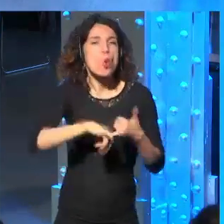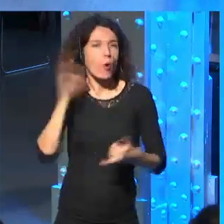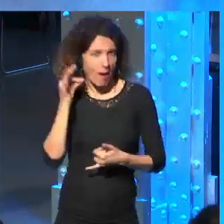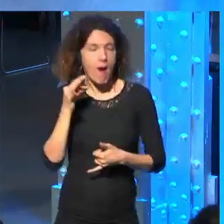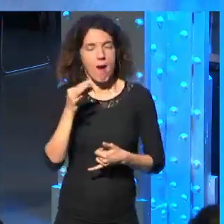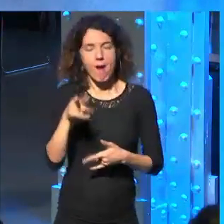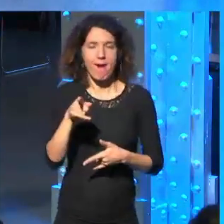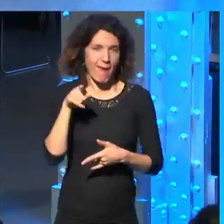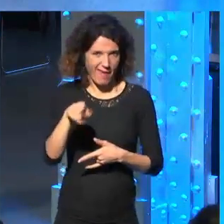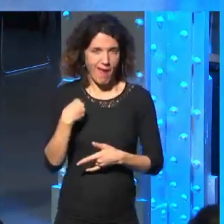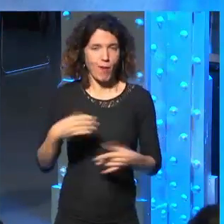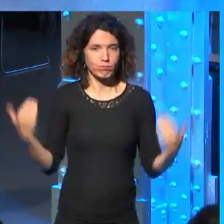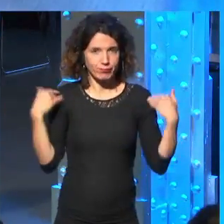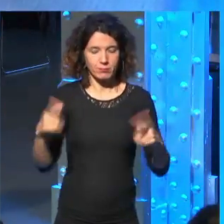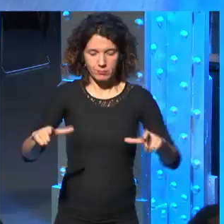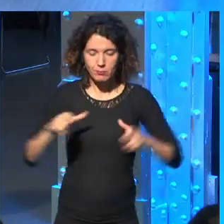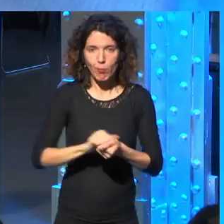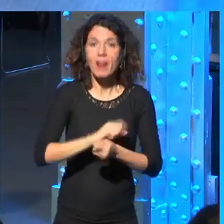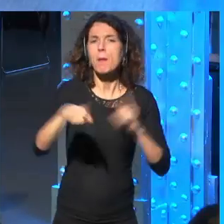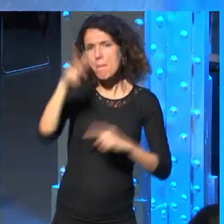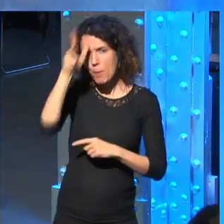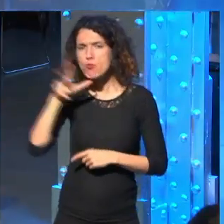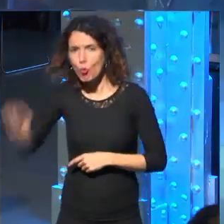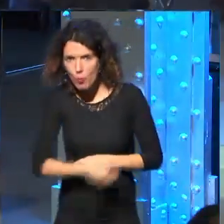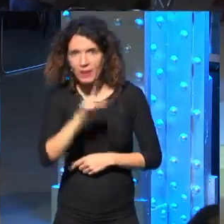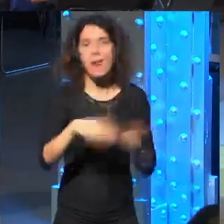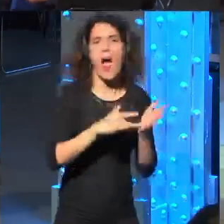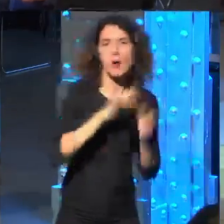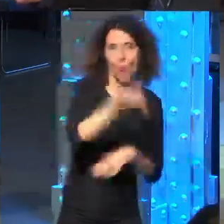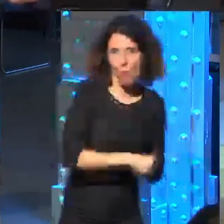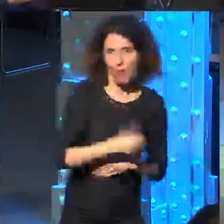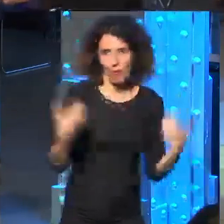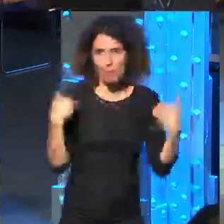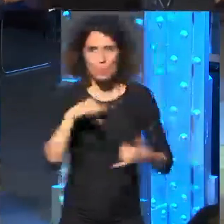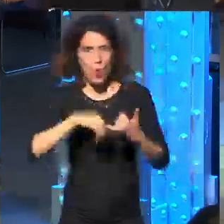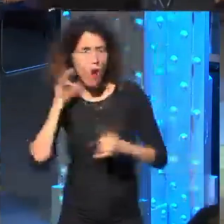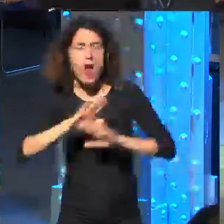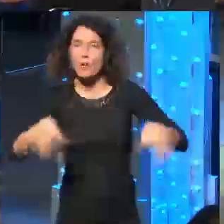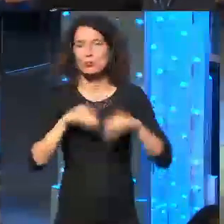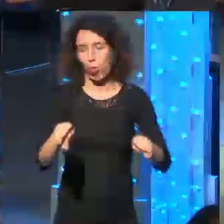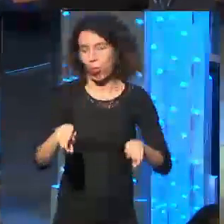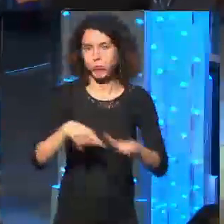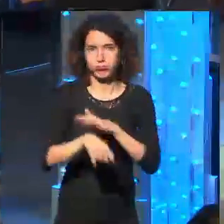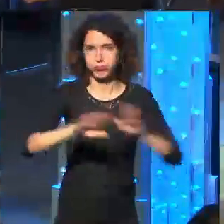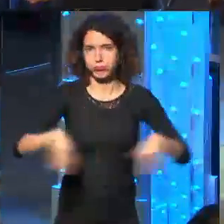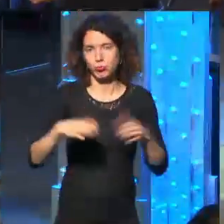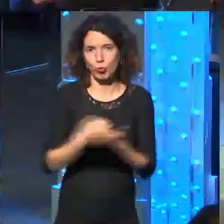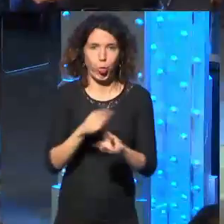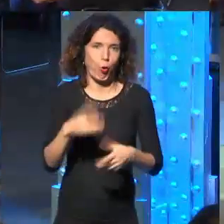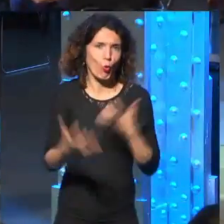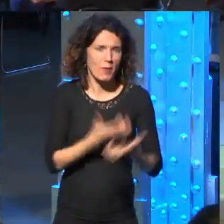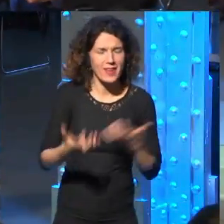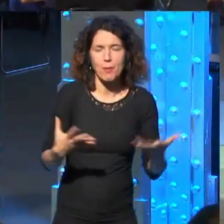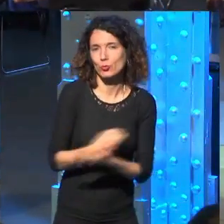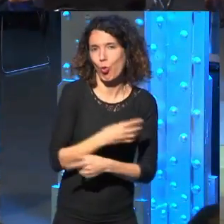wife buys the chicken. Actually, my wife buys the rice. Actually, she is cooking. And you understand, she is